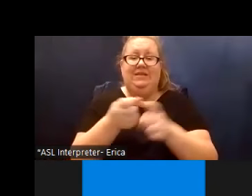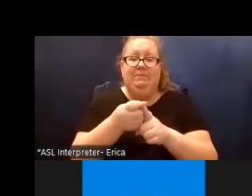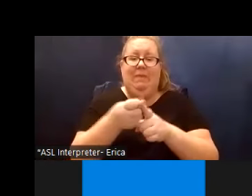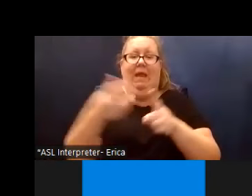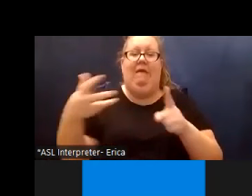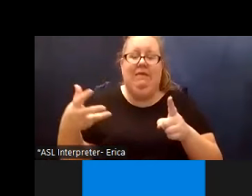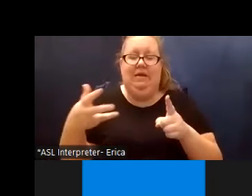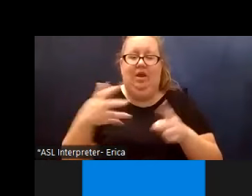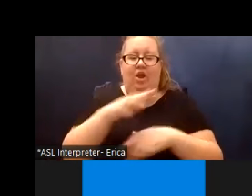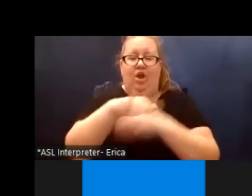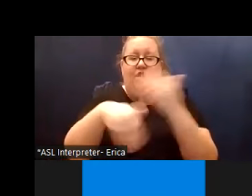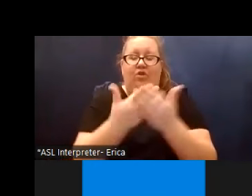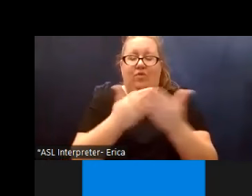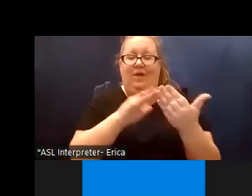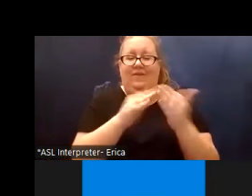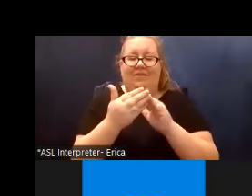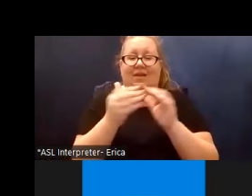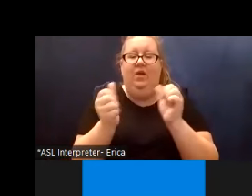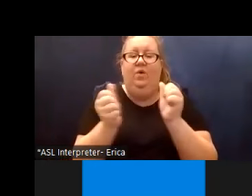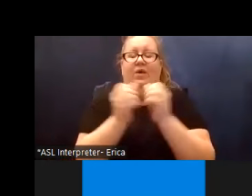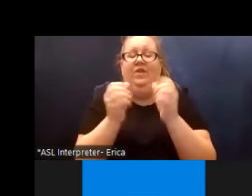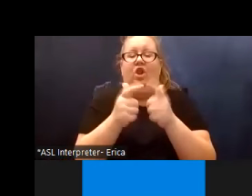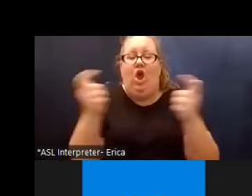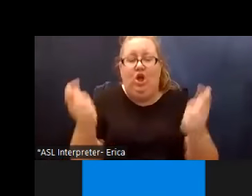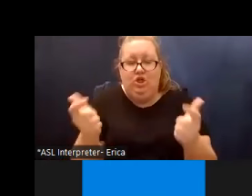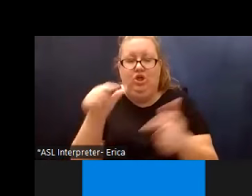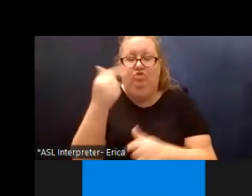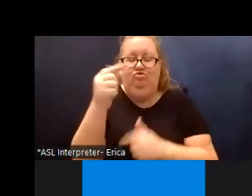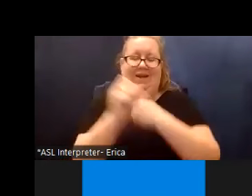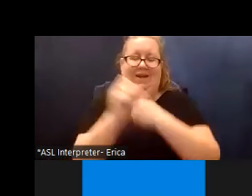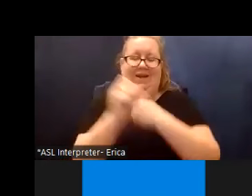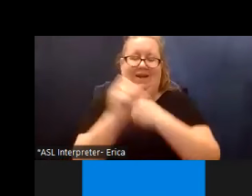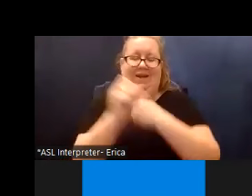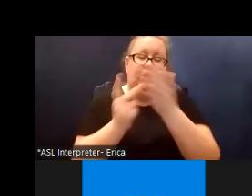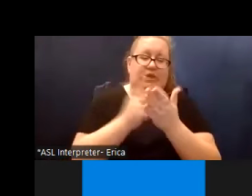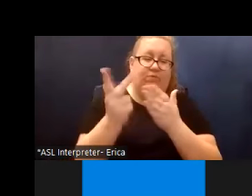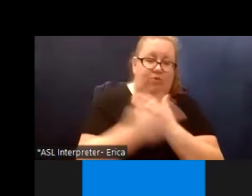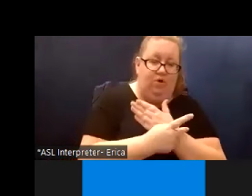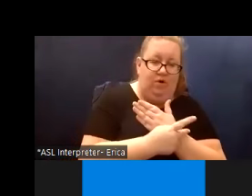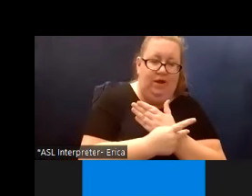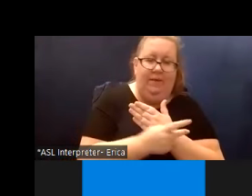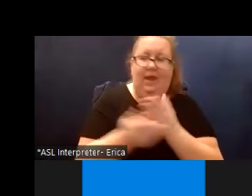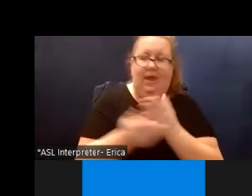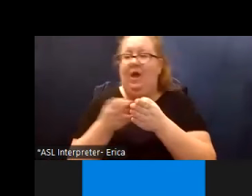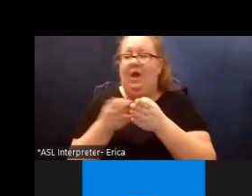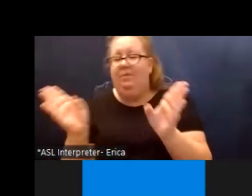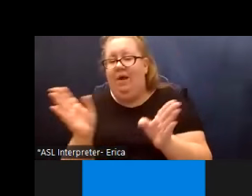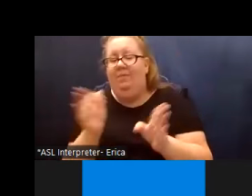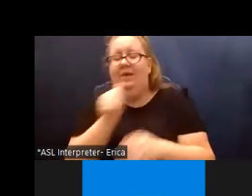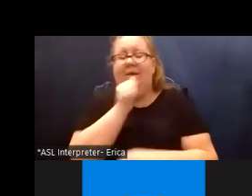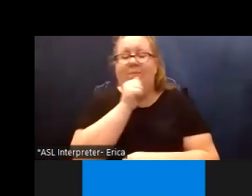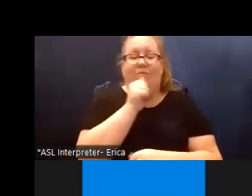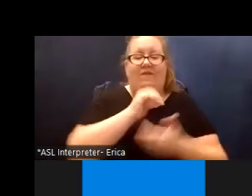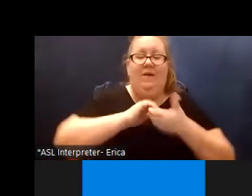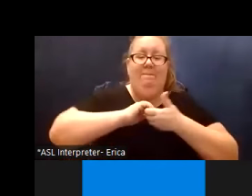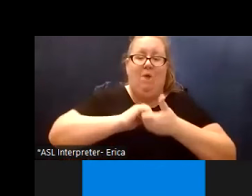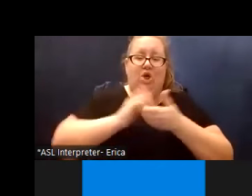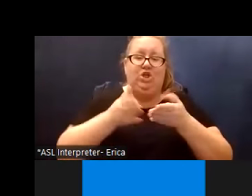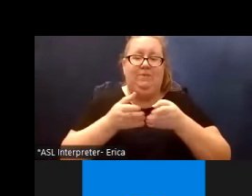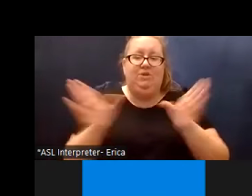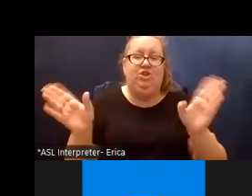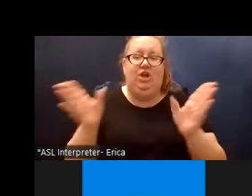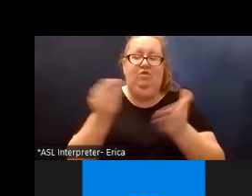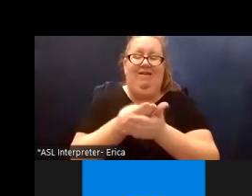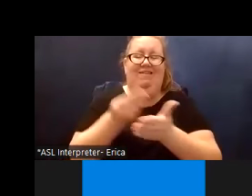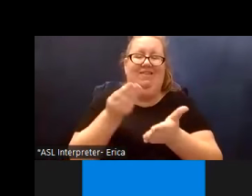city with a larger green infrastructure program. We see that with public-private partnerships in general, the funding